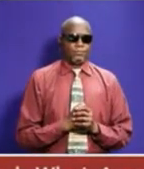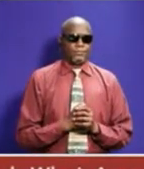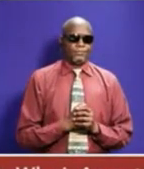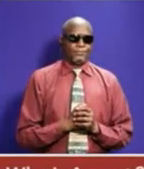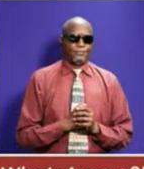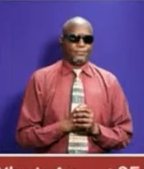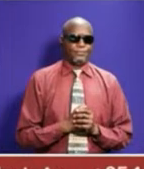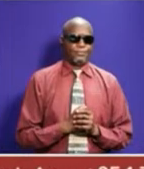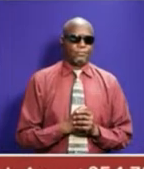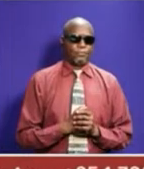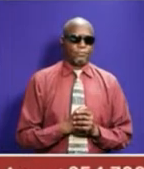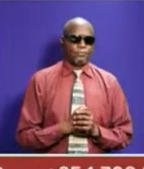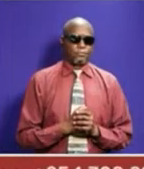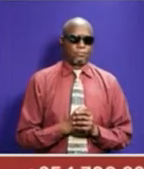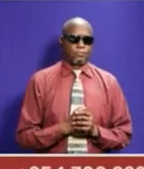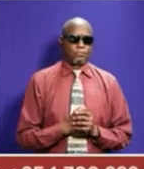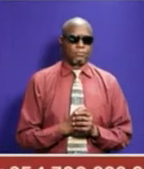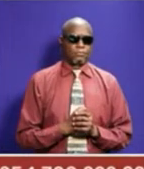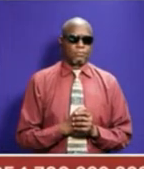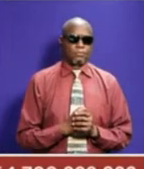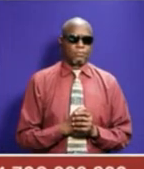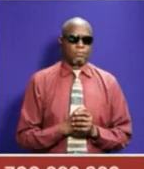Wanchir.